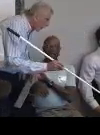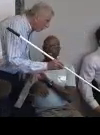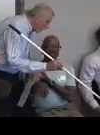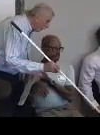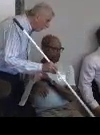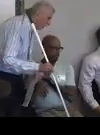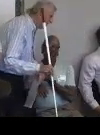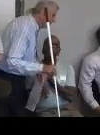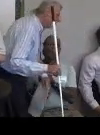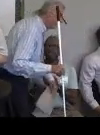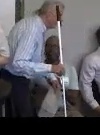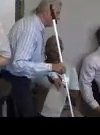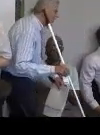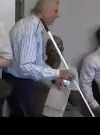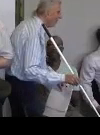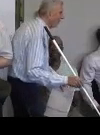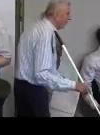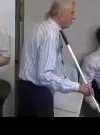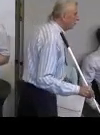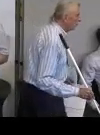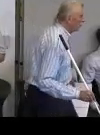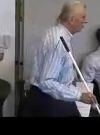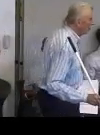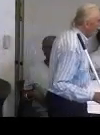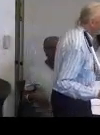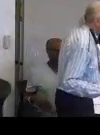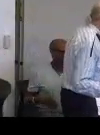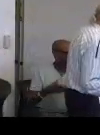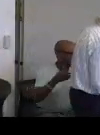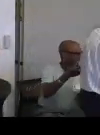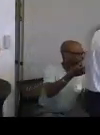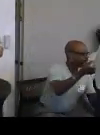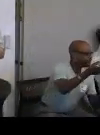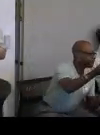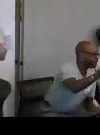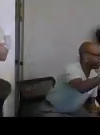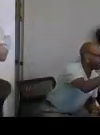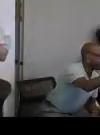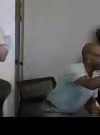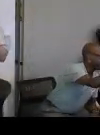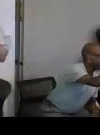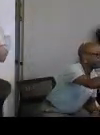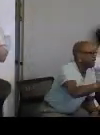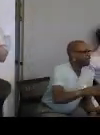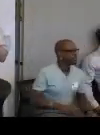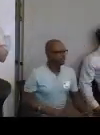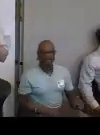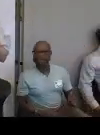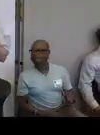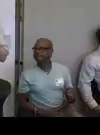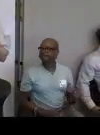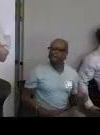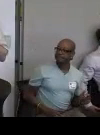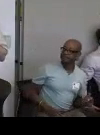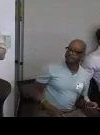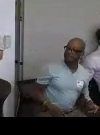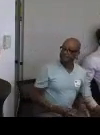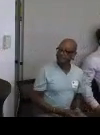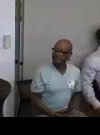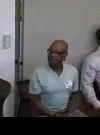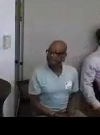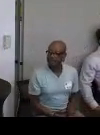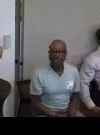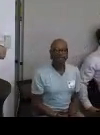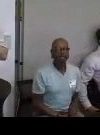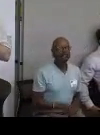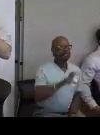Perfect. I don't want to sit down because this is a lightning talk. I don't want to get too comfortable. Make sure can you hear me okay? I think we can, yeah. So